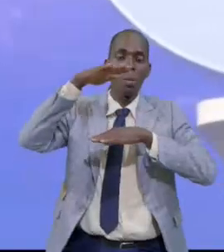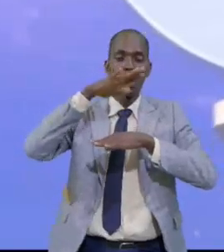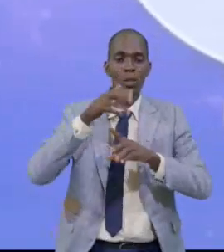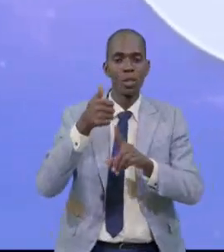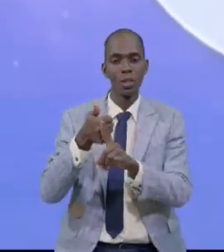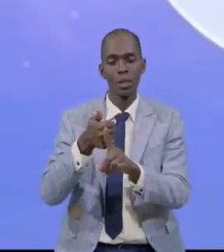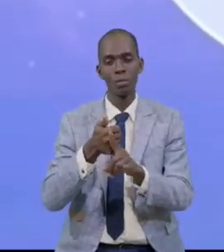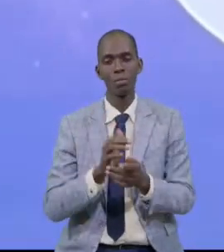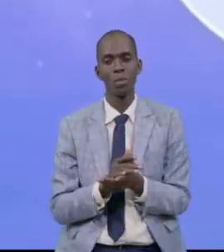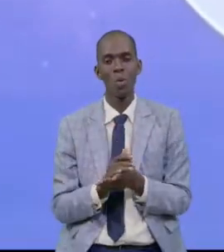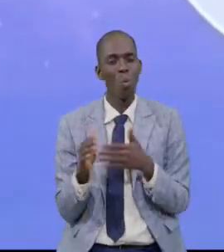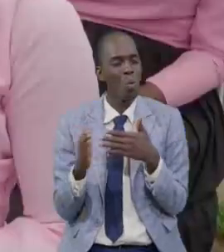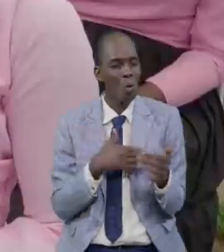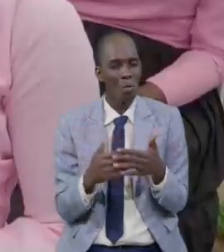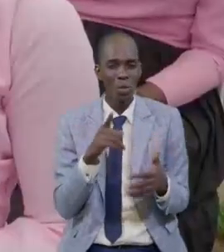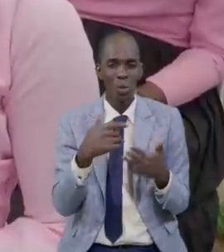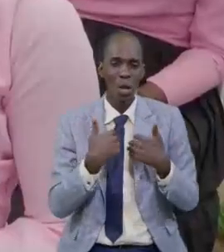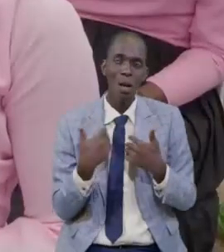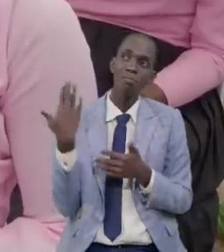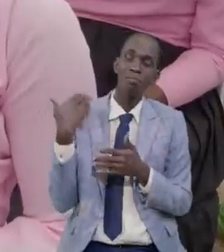have done, you are going to go higher.